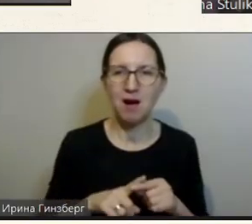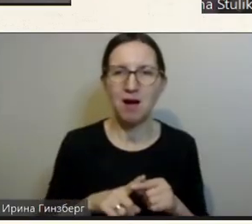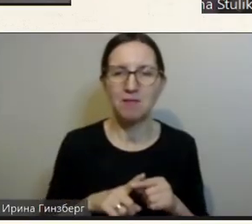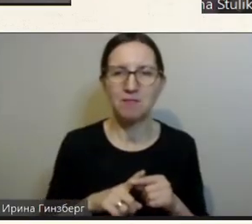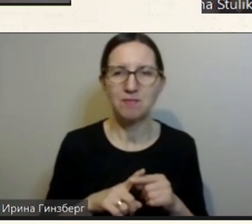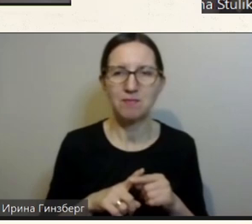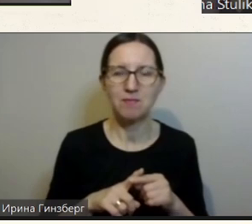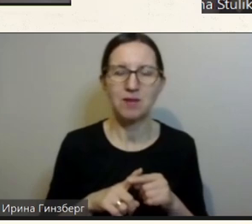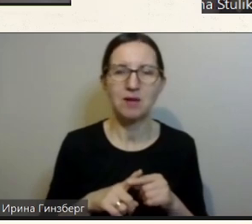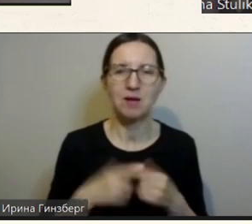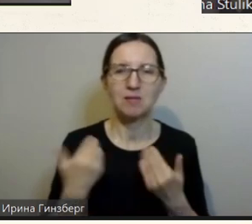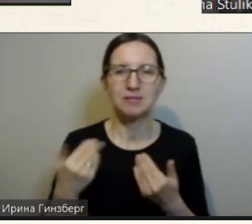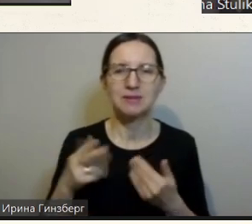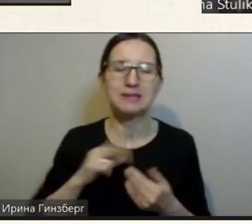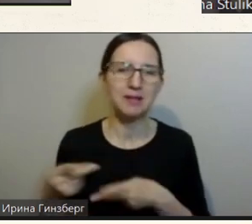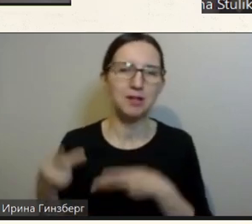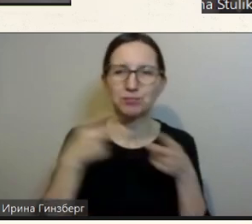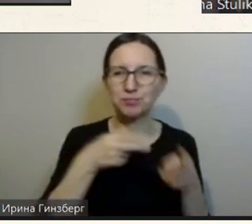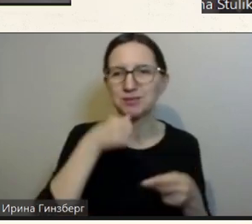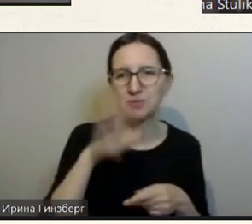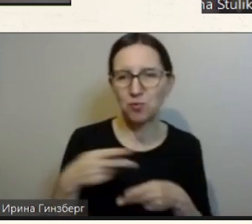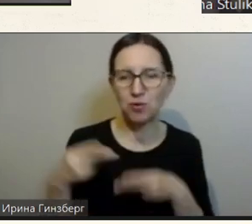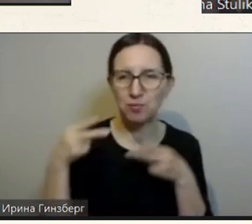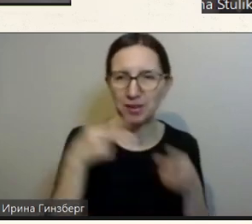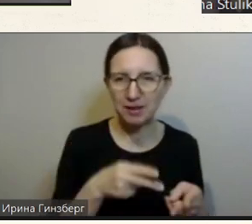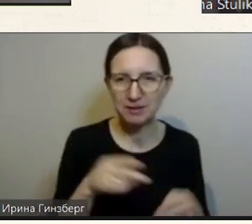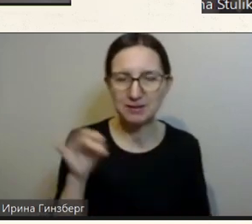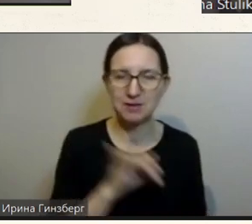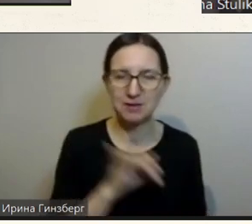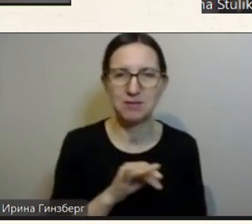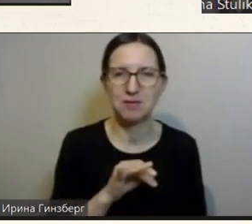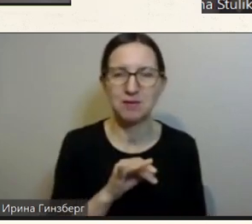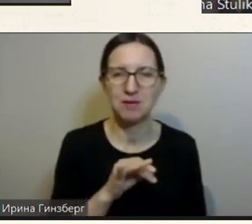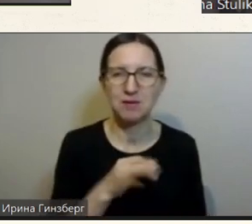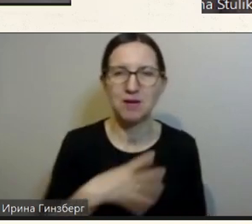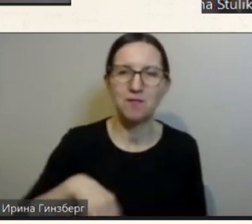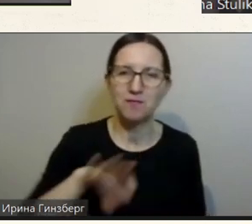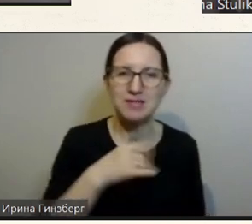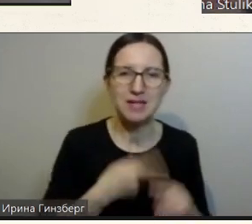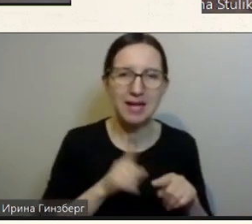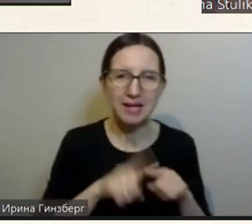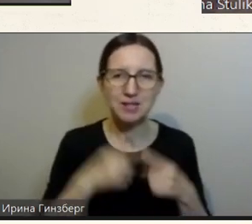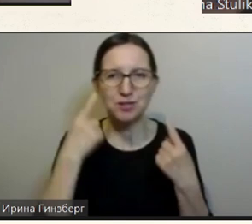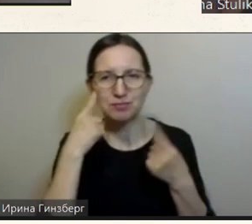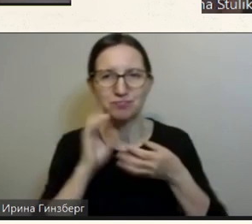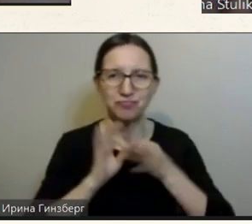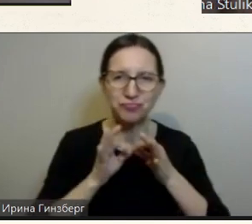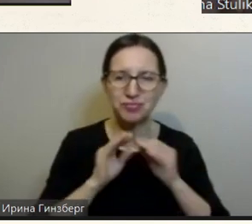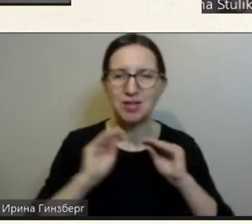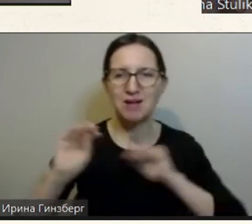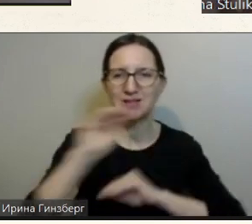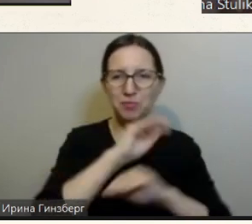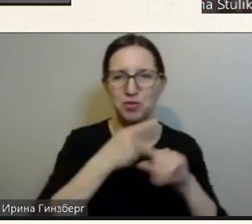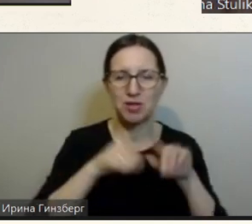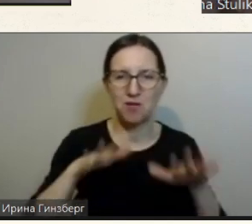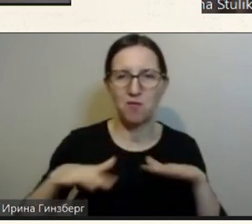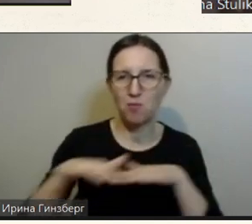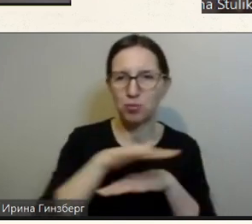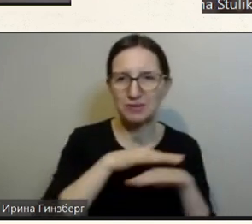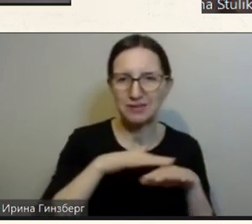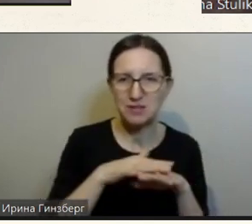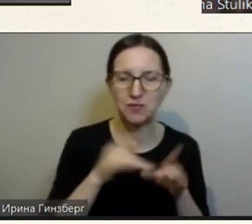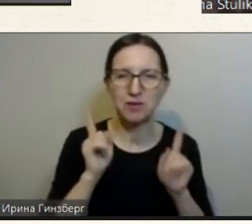Yeah, so it was an amazing feat, that's true. We were working virtually. So all of these